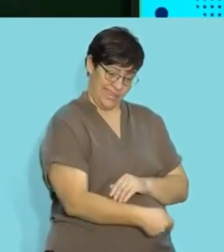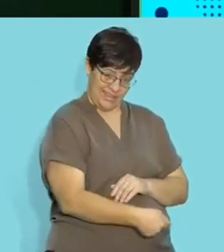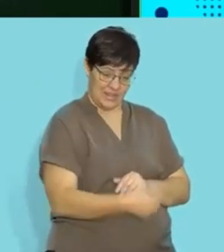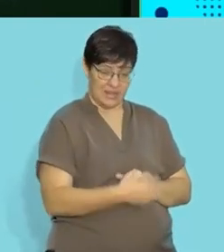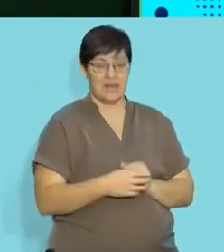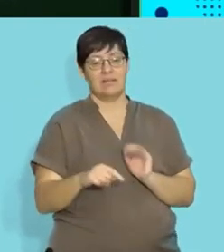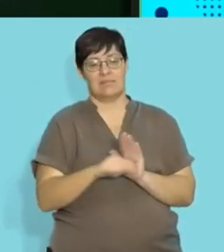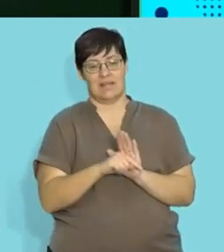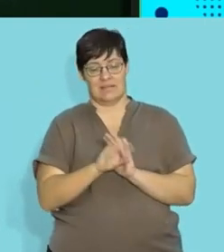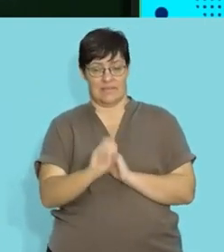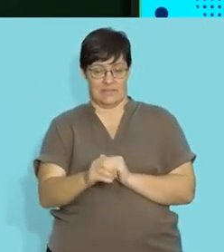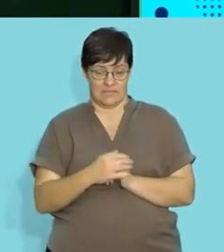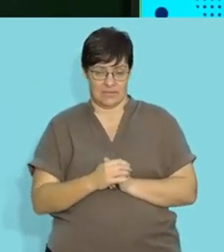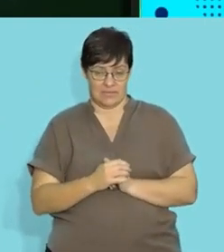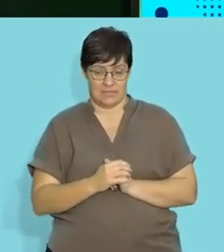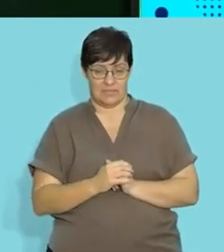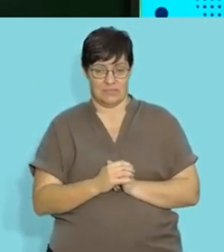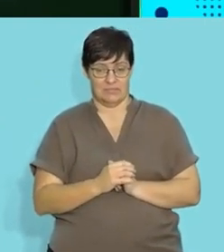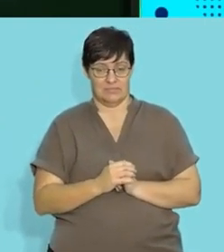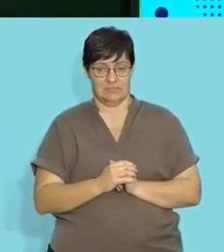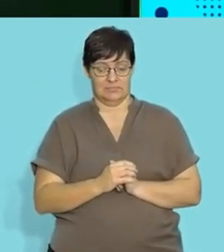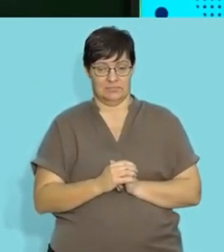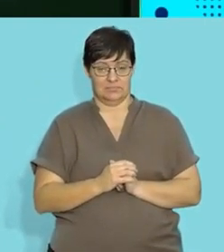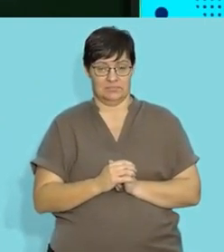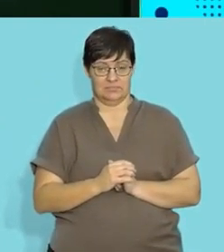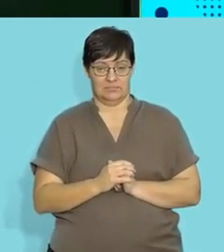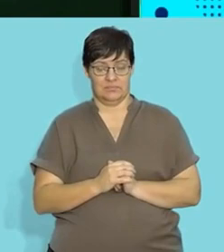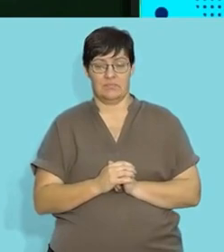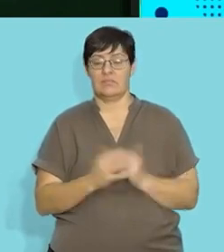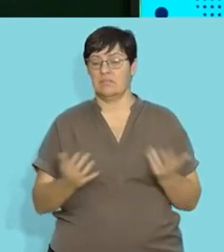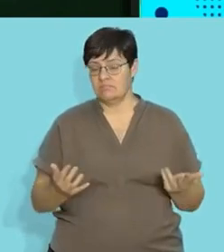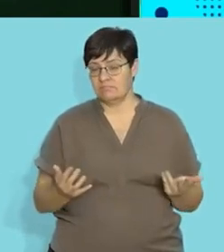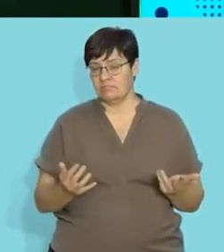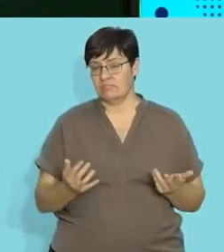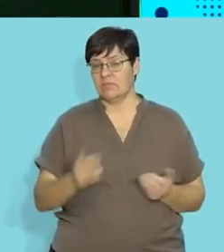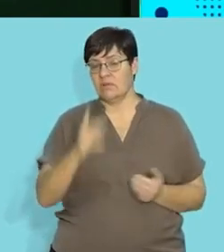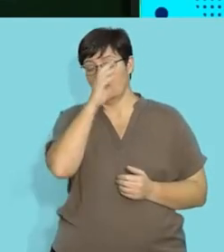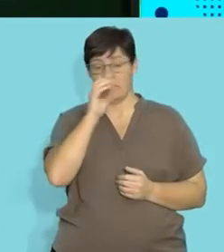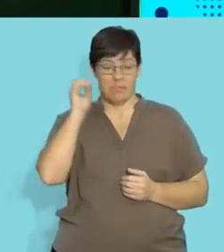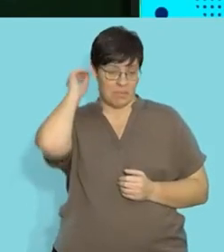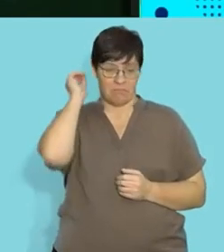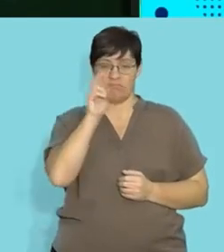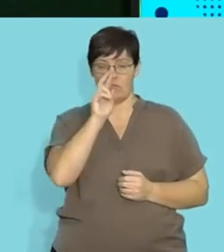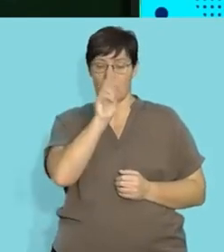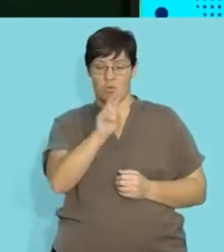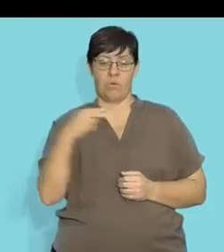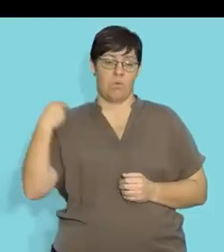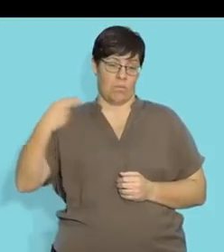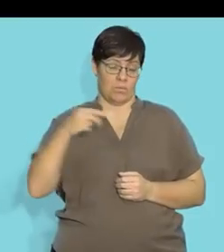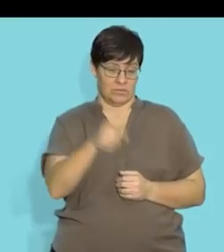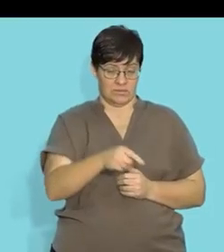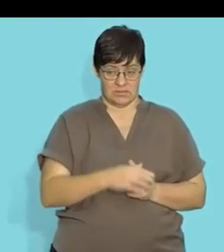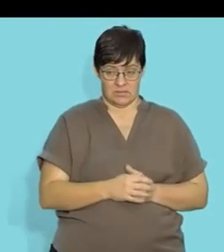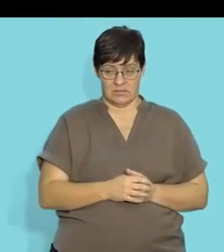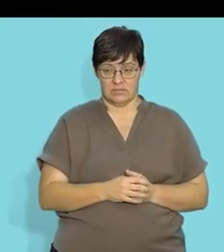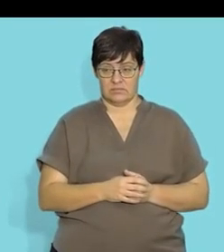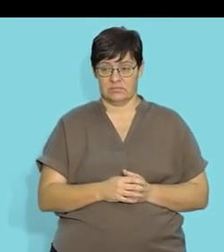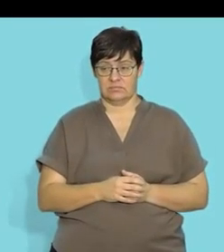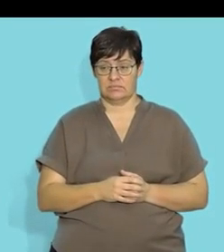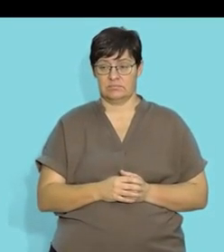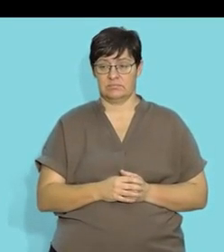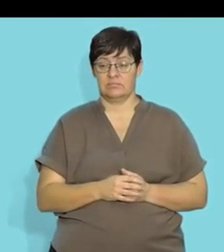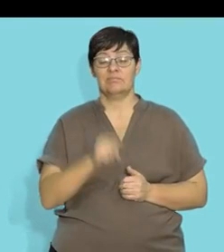a negative stimulus would be a response in the opposite direction. So let's remember that when we look at these hormones.